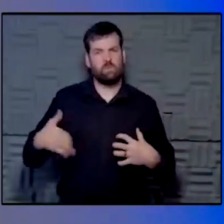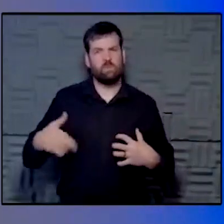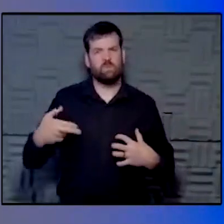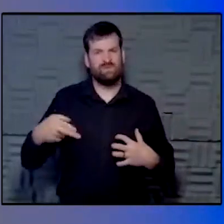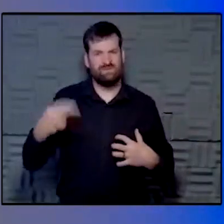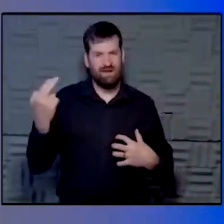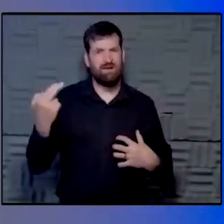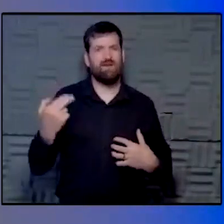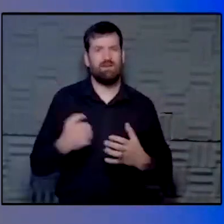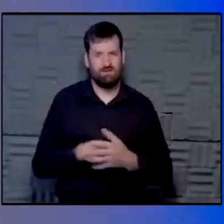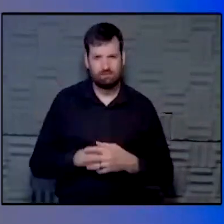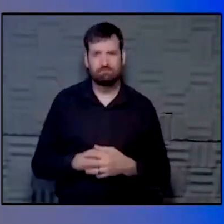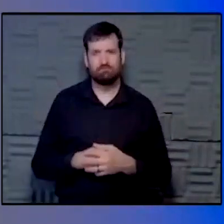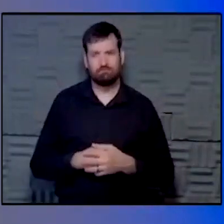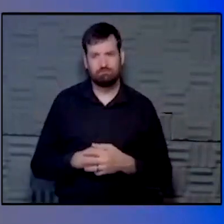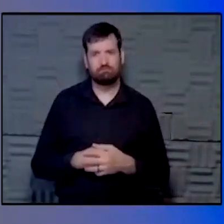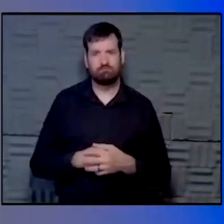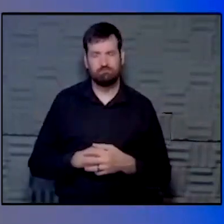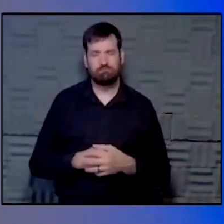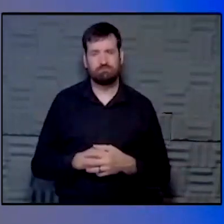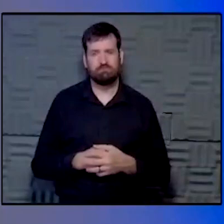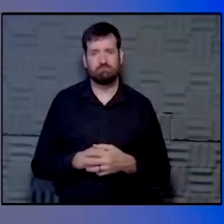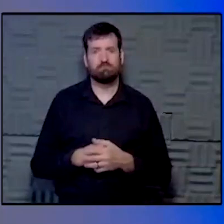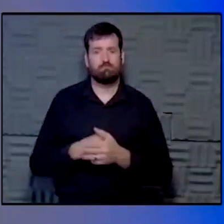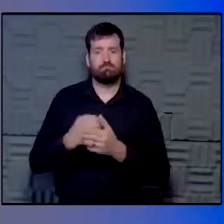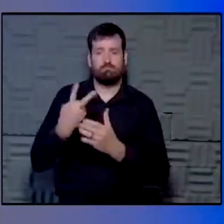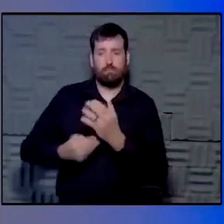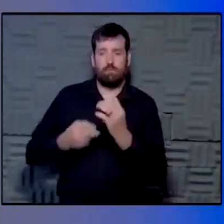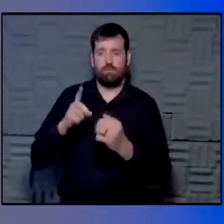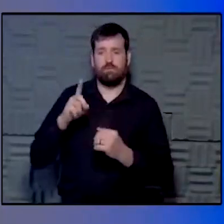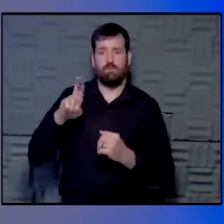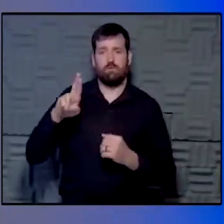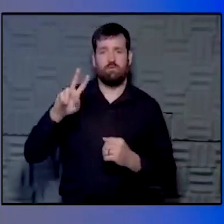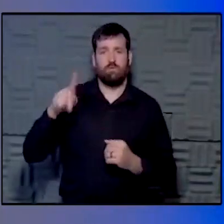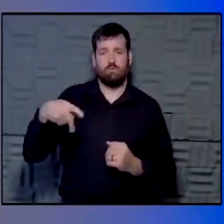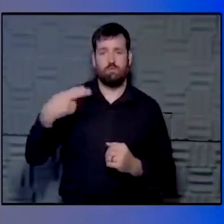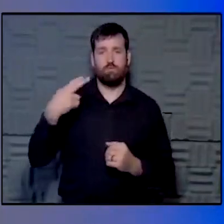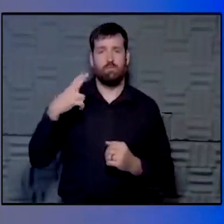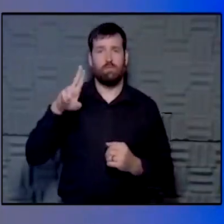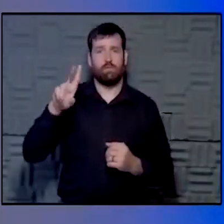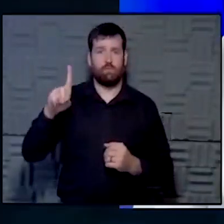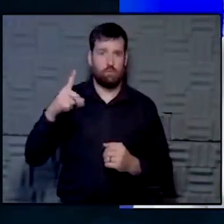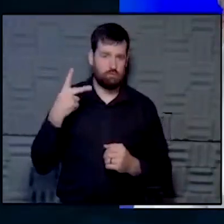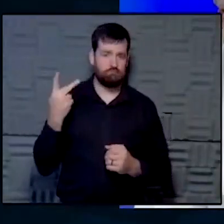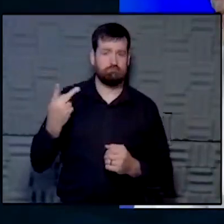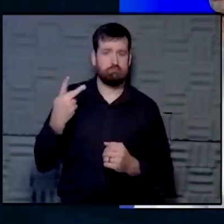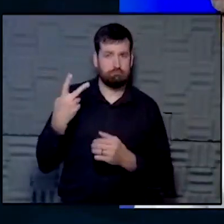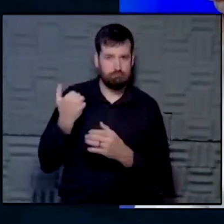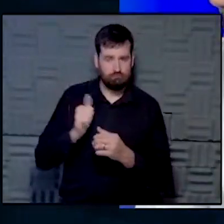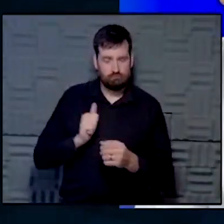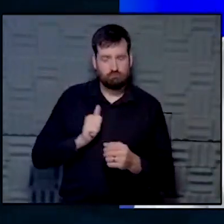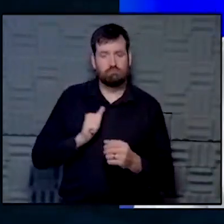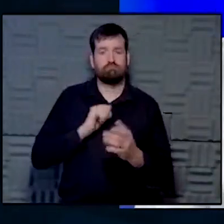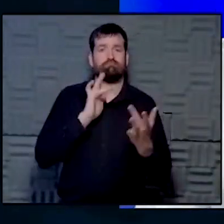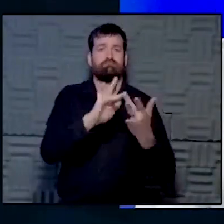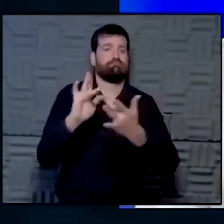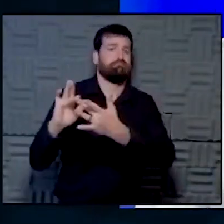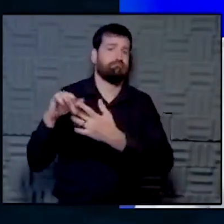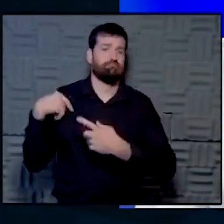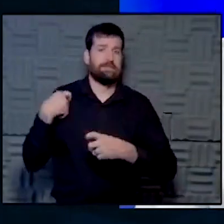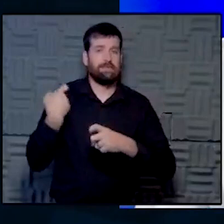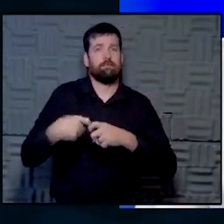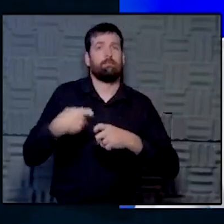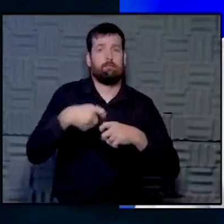that population, and so both Dr. Pahud and myself have been reaching out to our Hispanic community here in Kansas